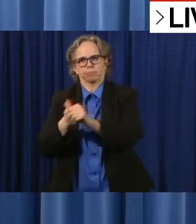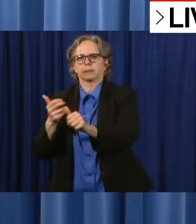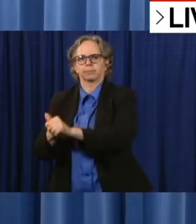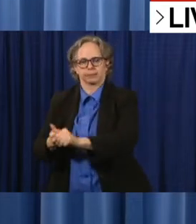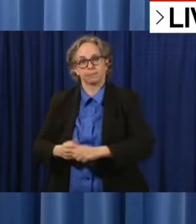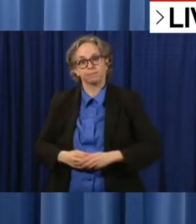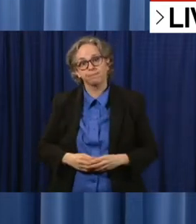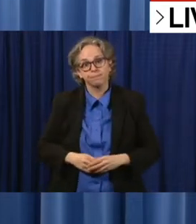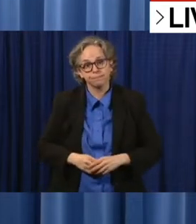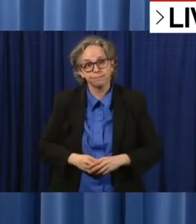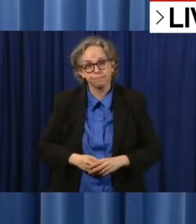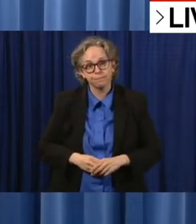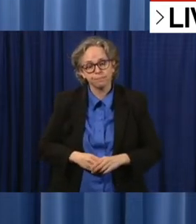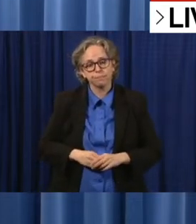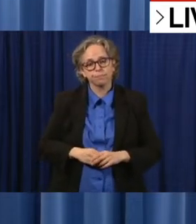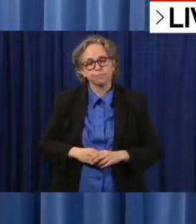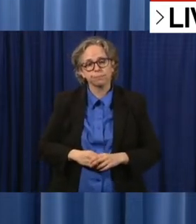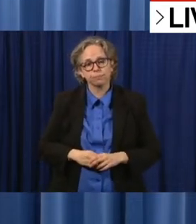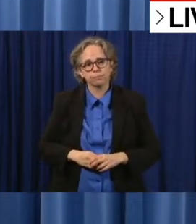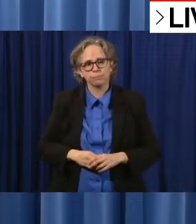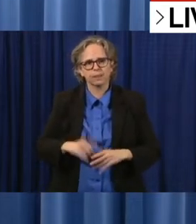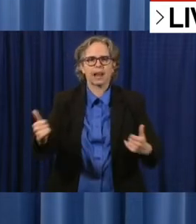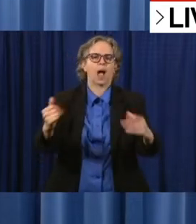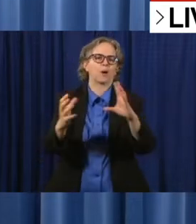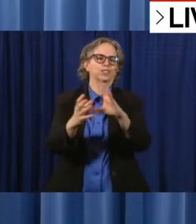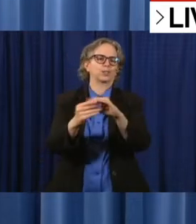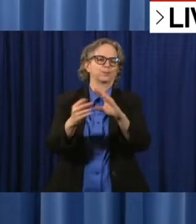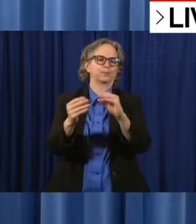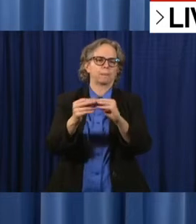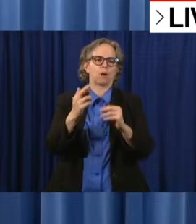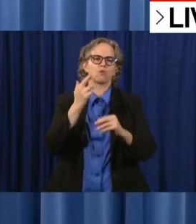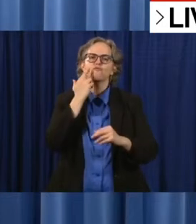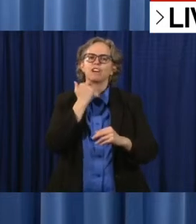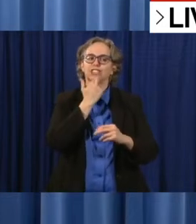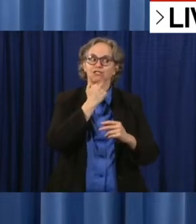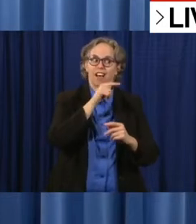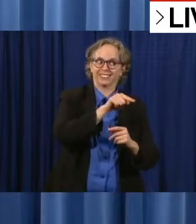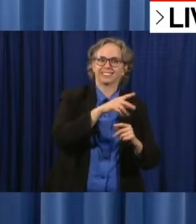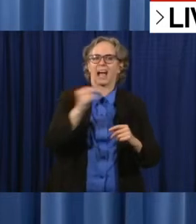I want to talk a little bit about restaurants and bars.